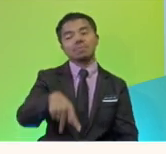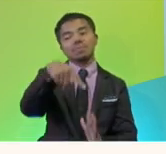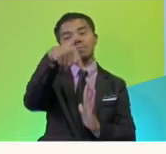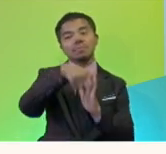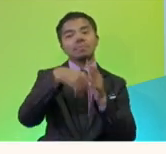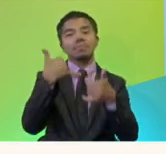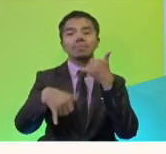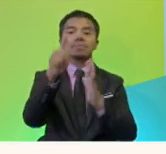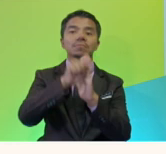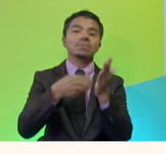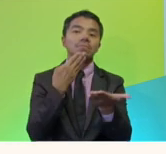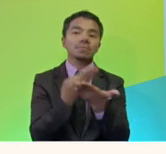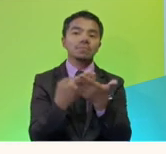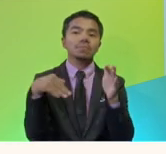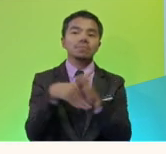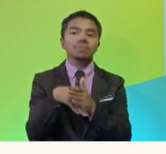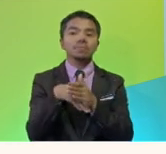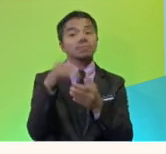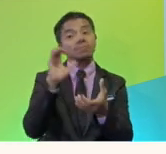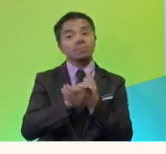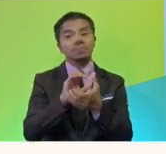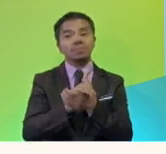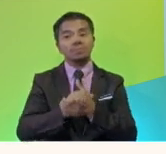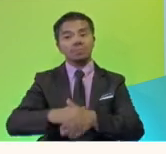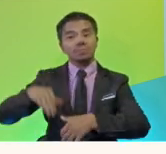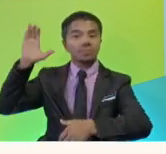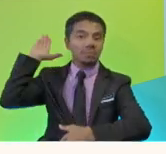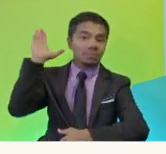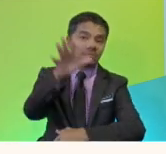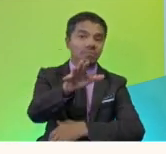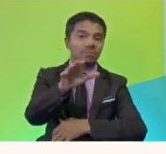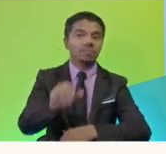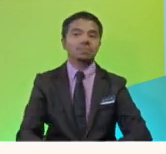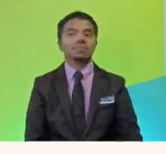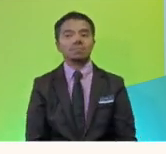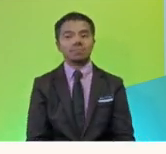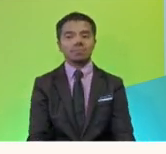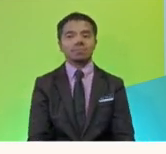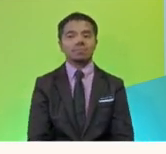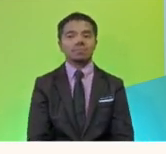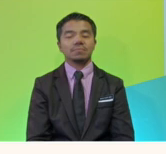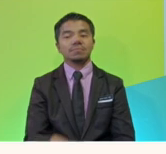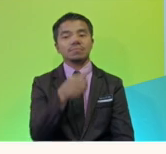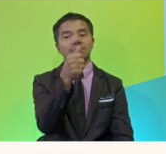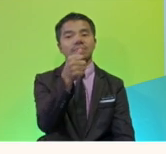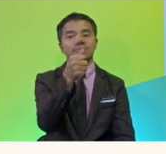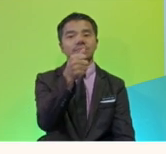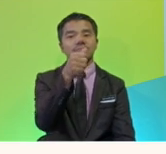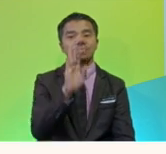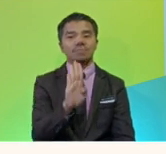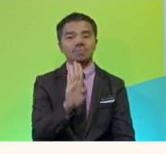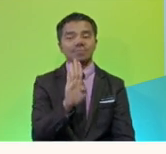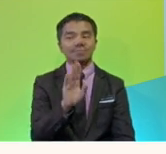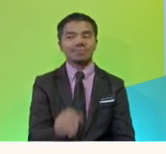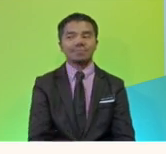can represent your school in A. Mpira wa Mikono or B. Kandanda. Mpira